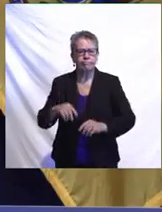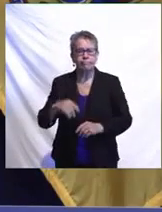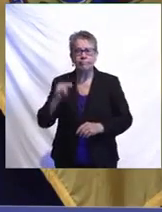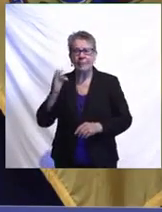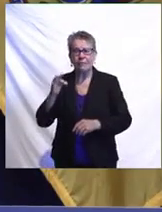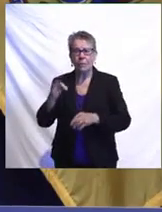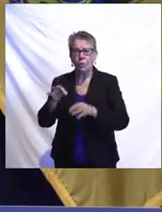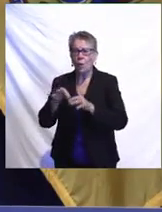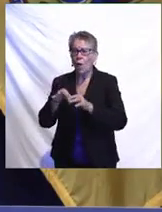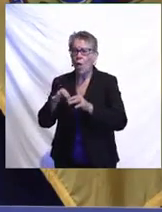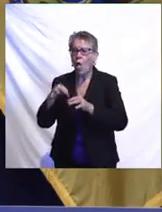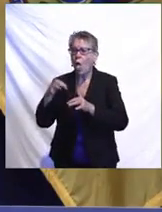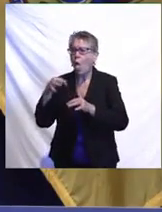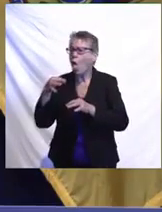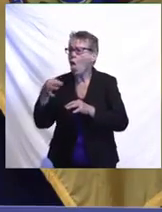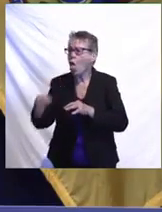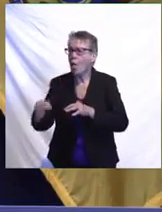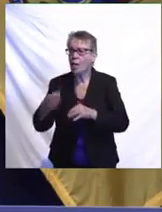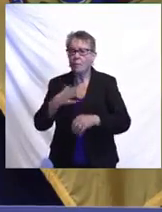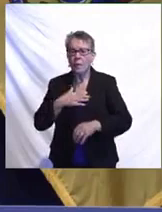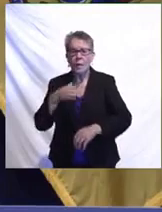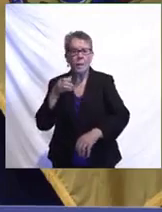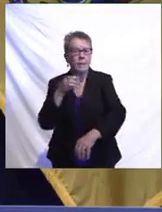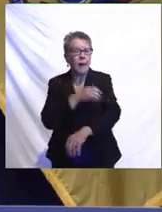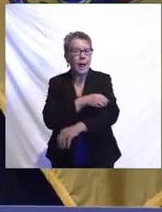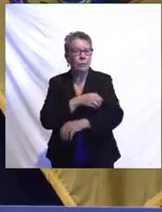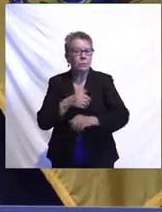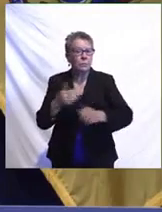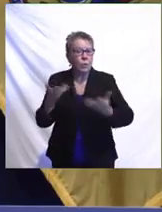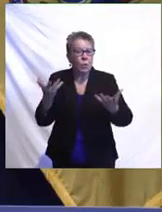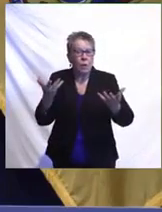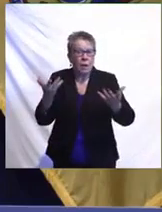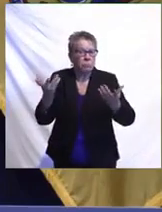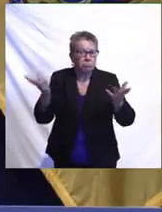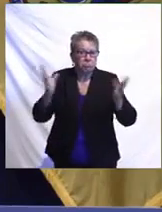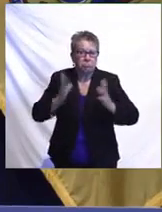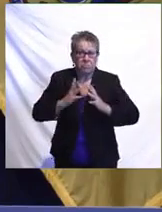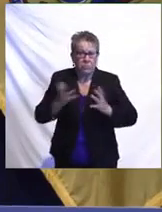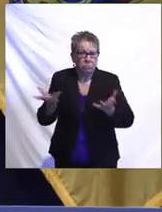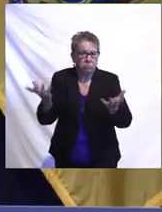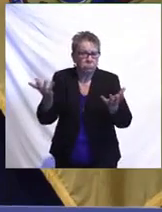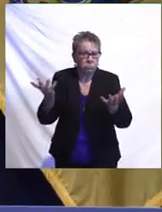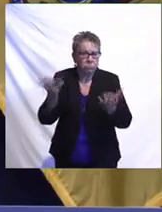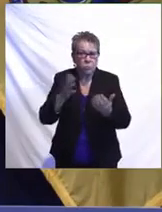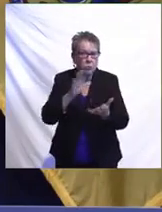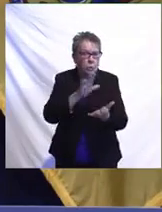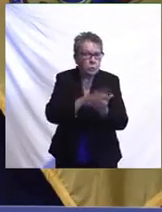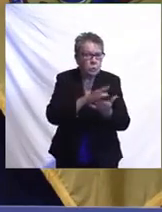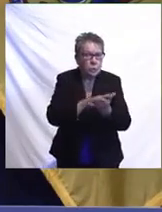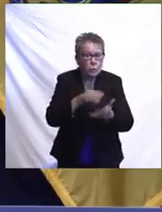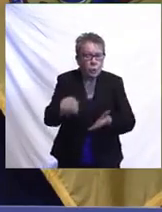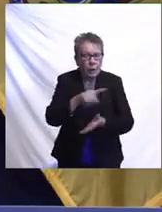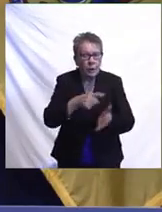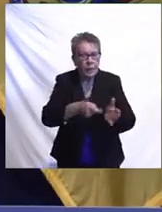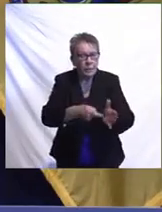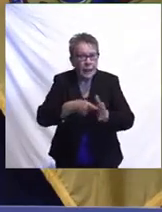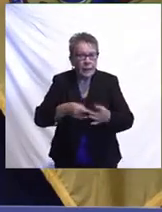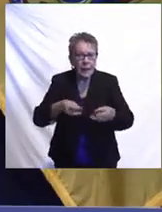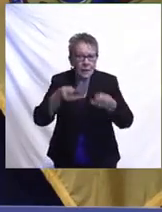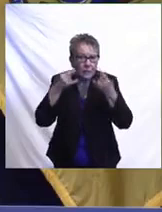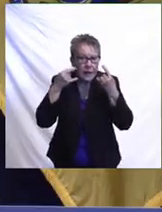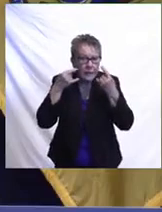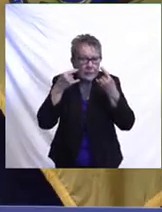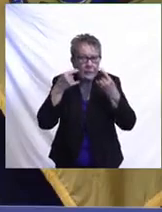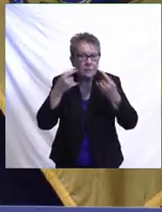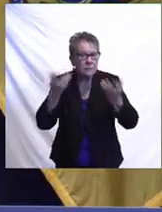been the more people who get vaccinated, including kids, the more people who get boosted, the faster we can lift those mandates. That's still where I would be, but again,